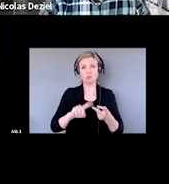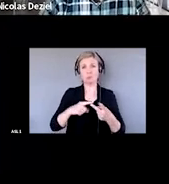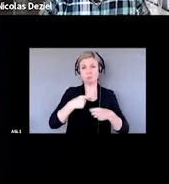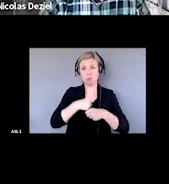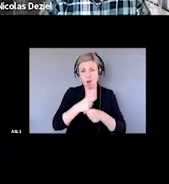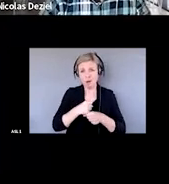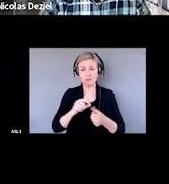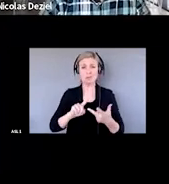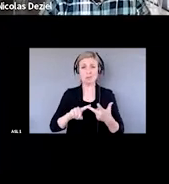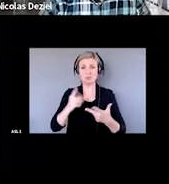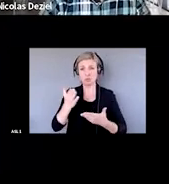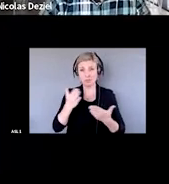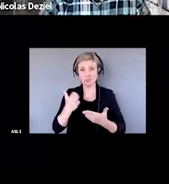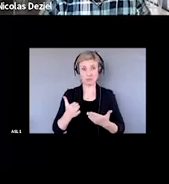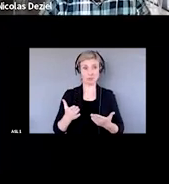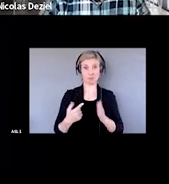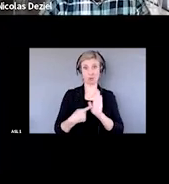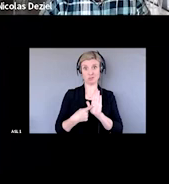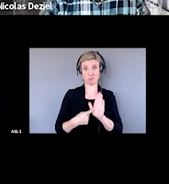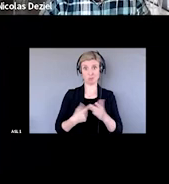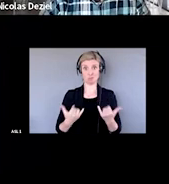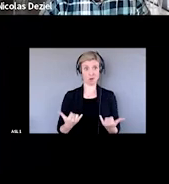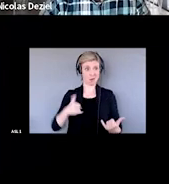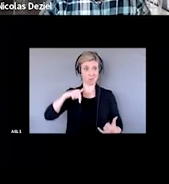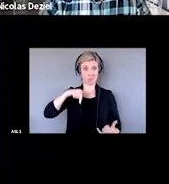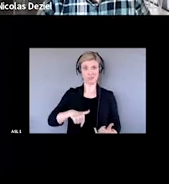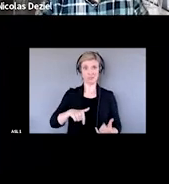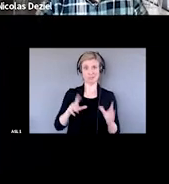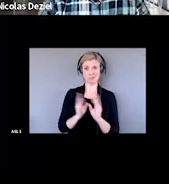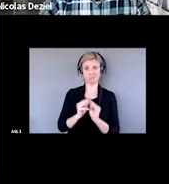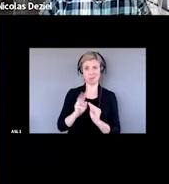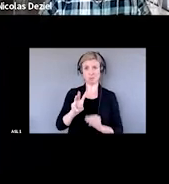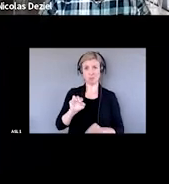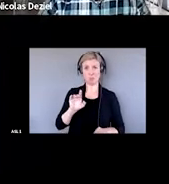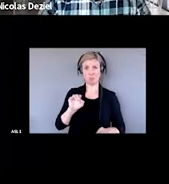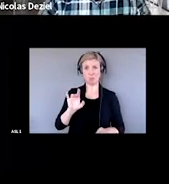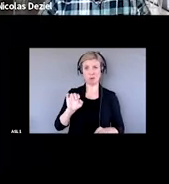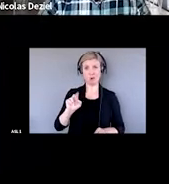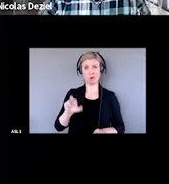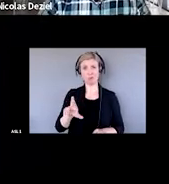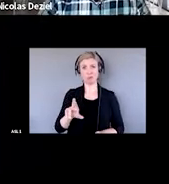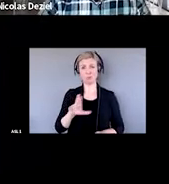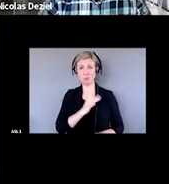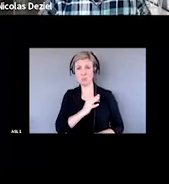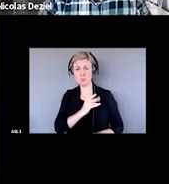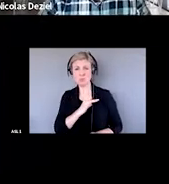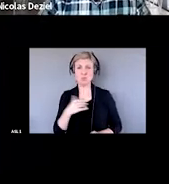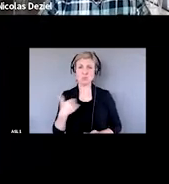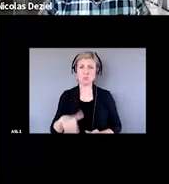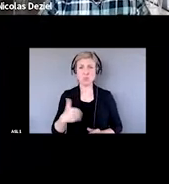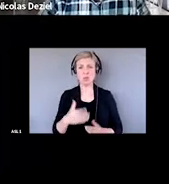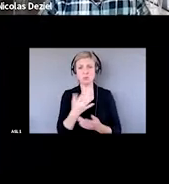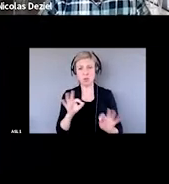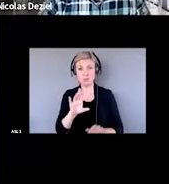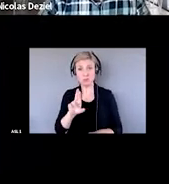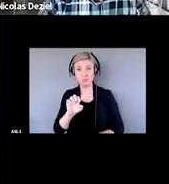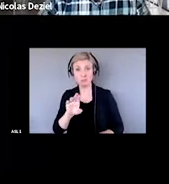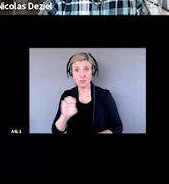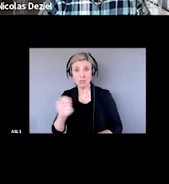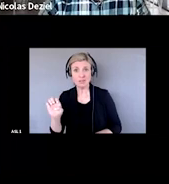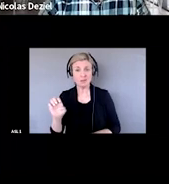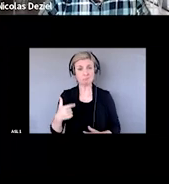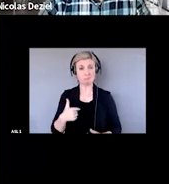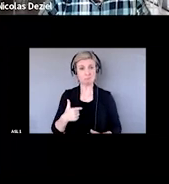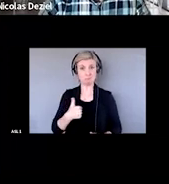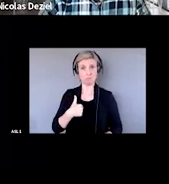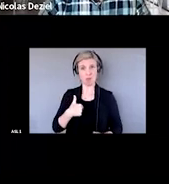our service offering. I mean, it's free. I'm really here to help people learn and talk about IP because it is a hot